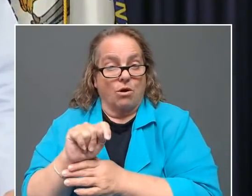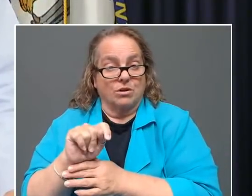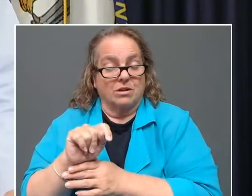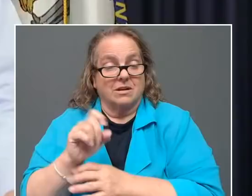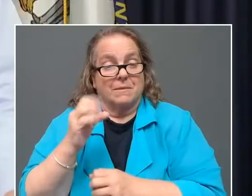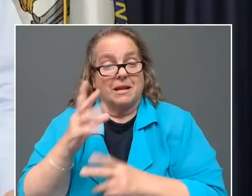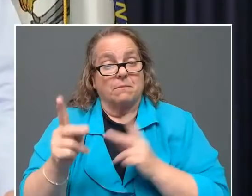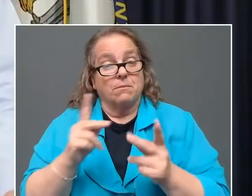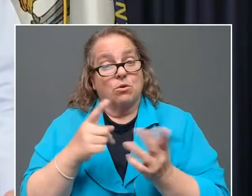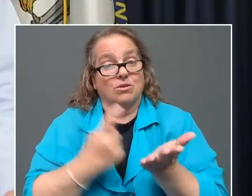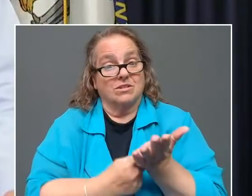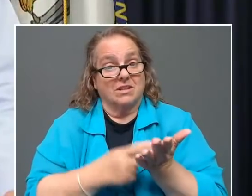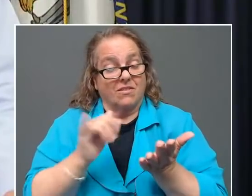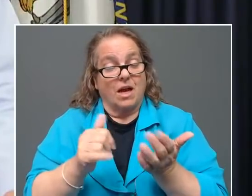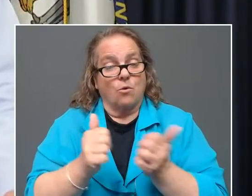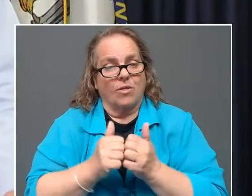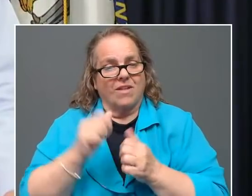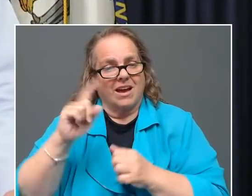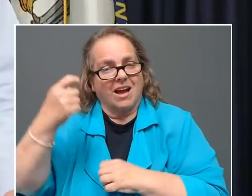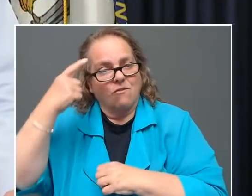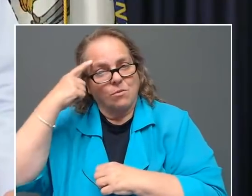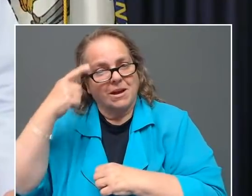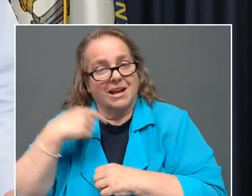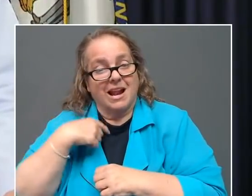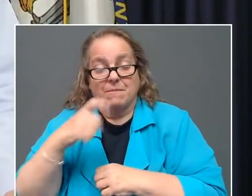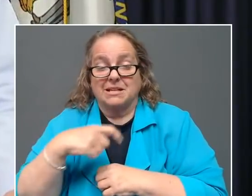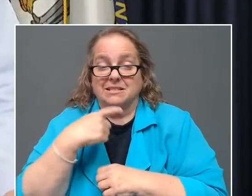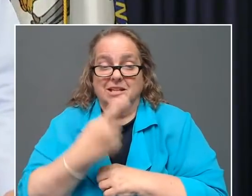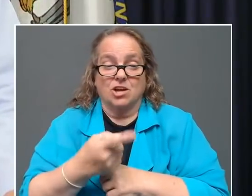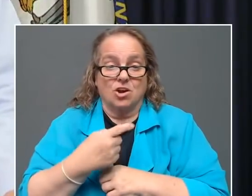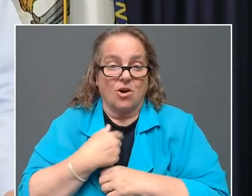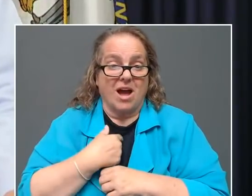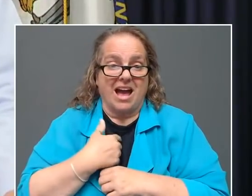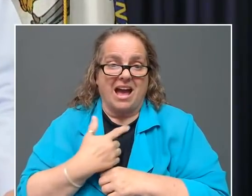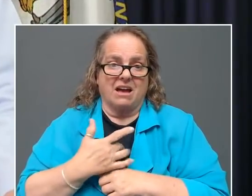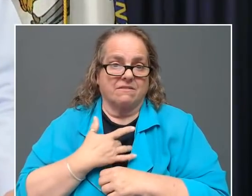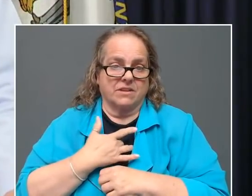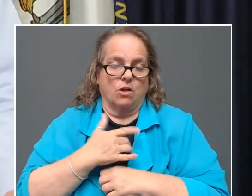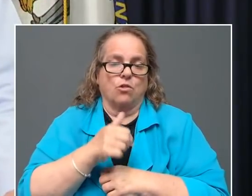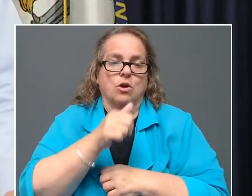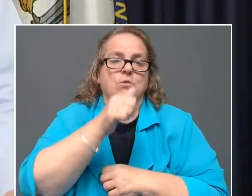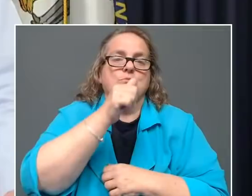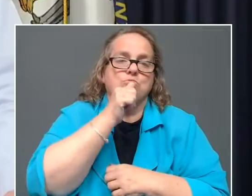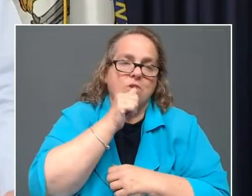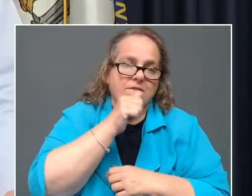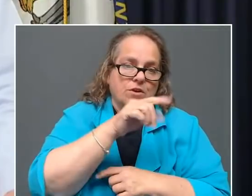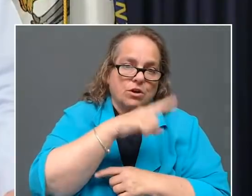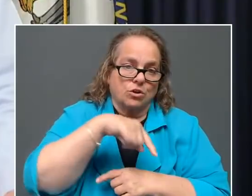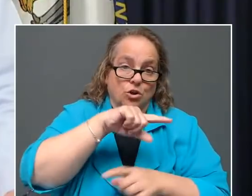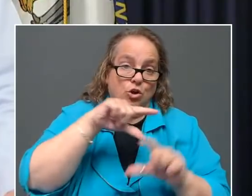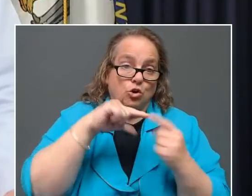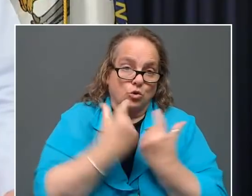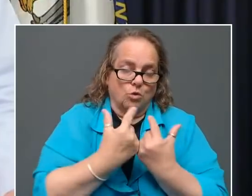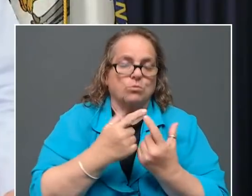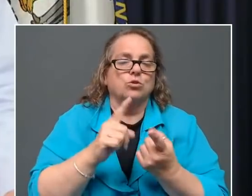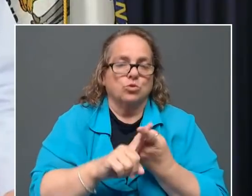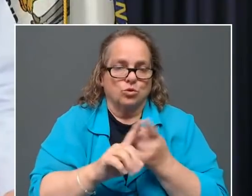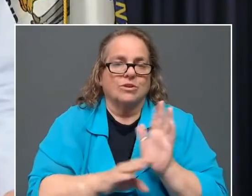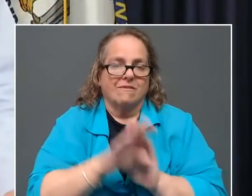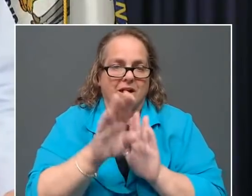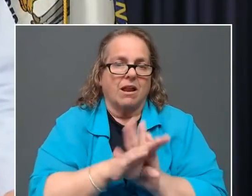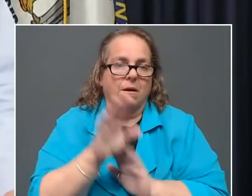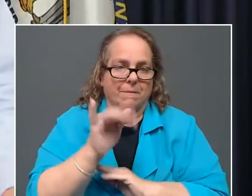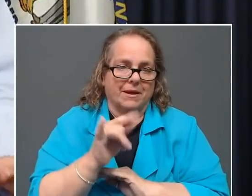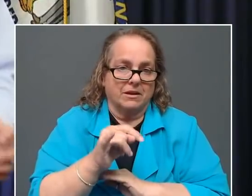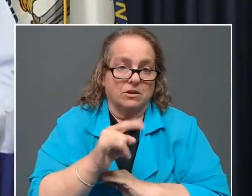of government. I got to tell you, I expect the private sector to go there. When you look at wanting to encourage people to come to